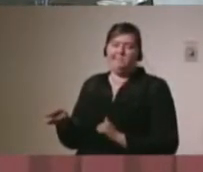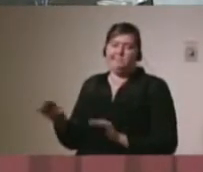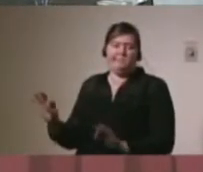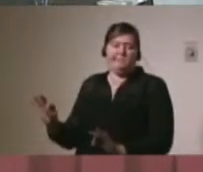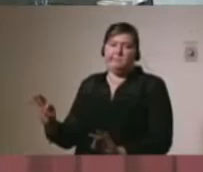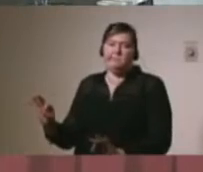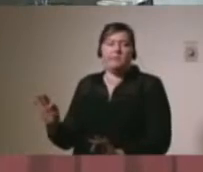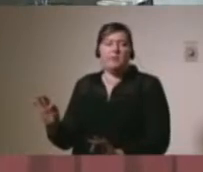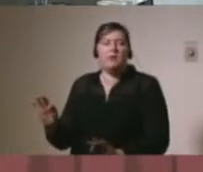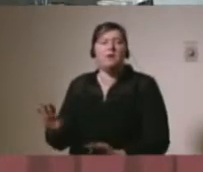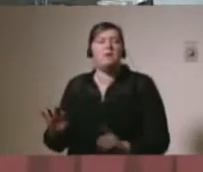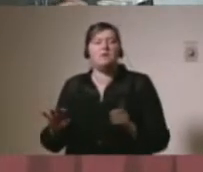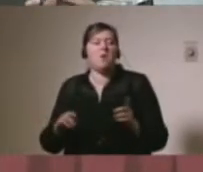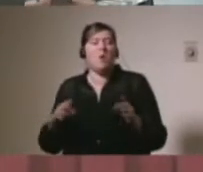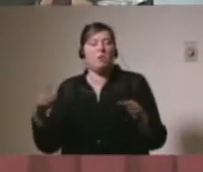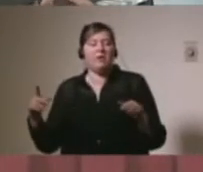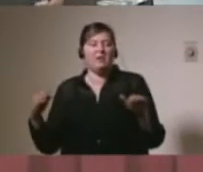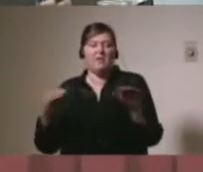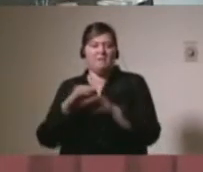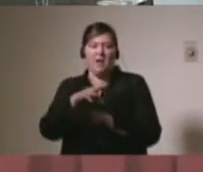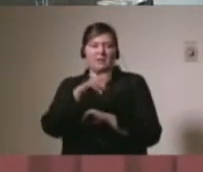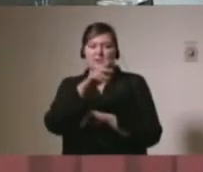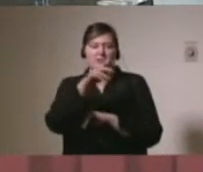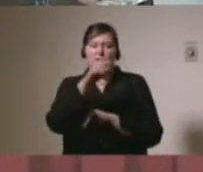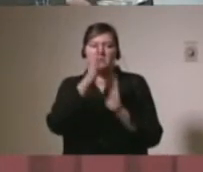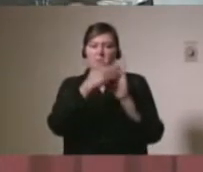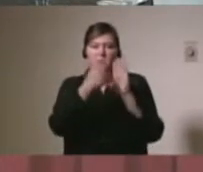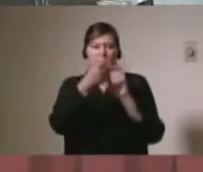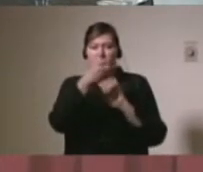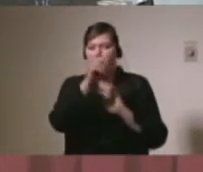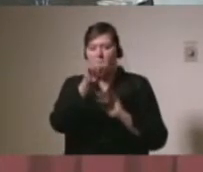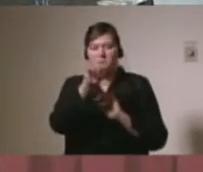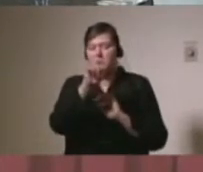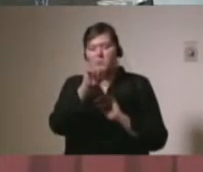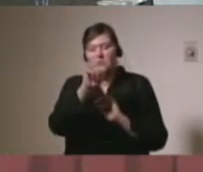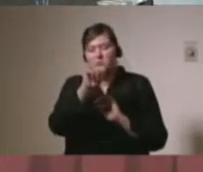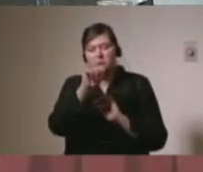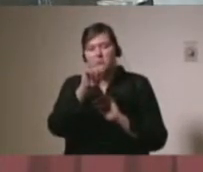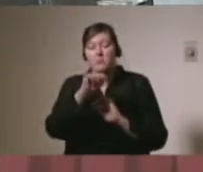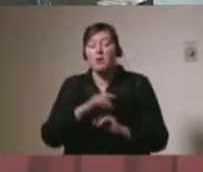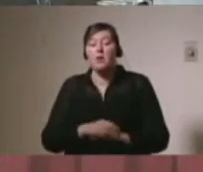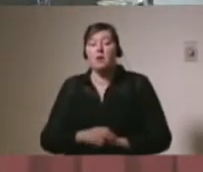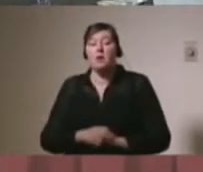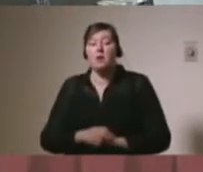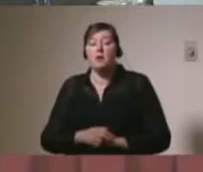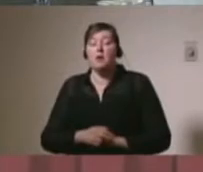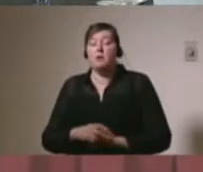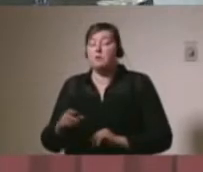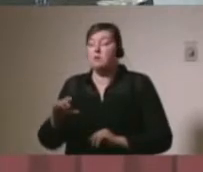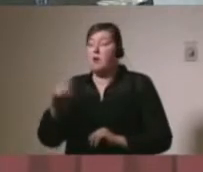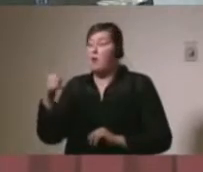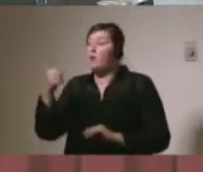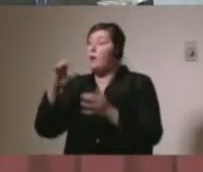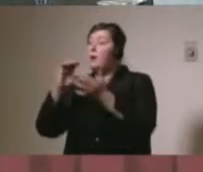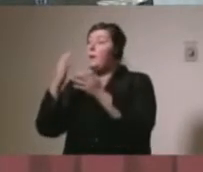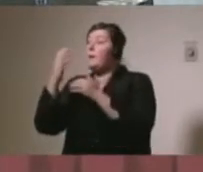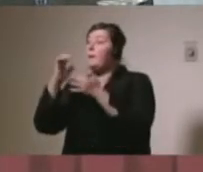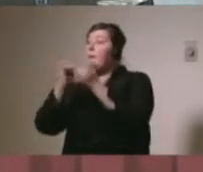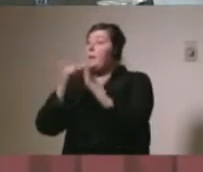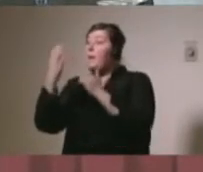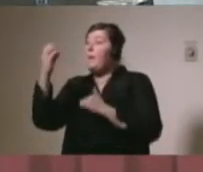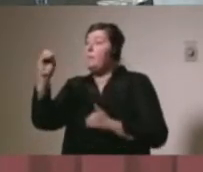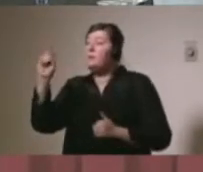really hasn't been affected that much, And the competitors who are allowed in because of